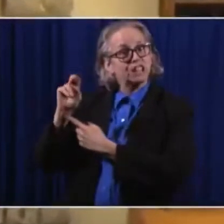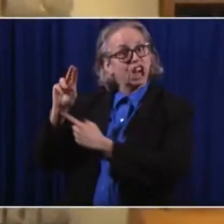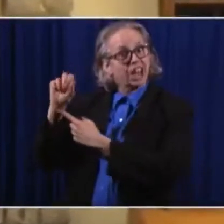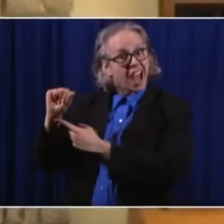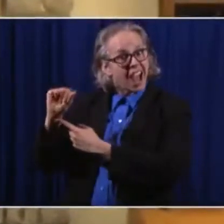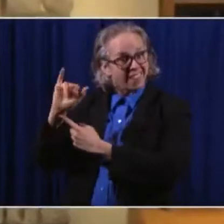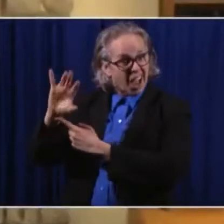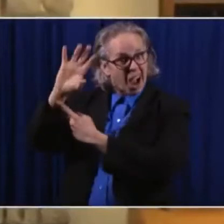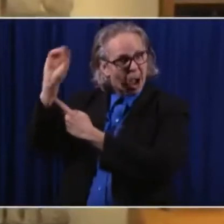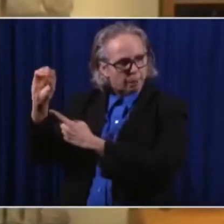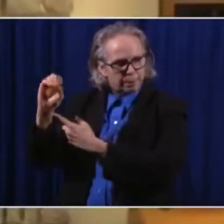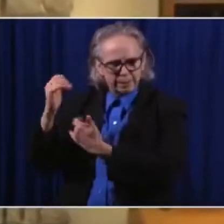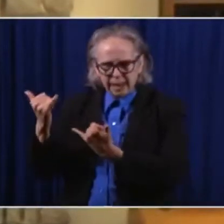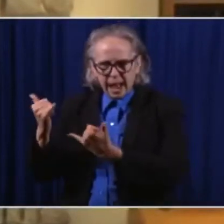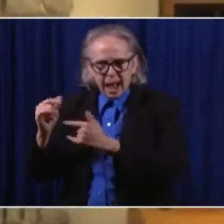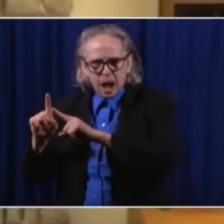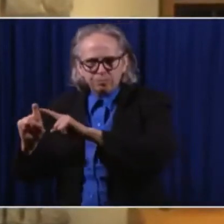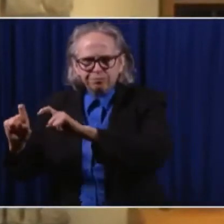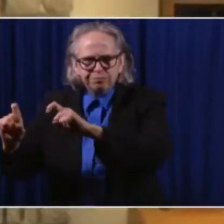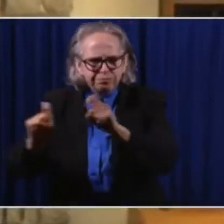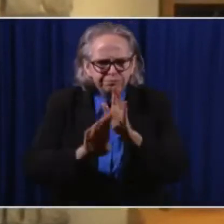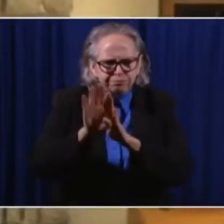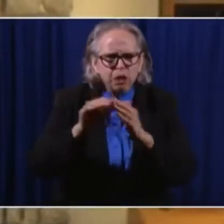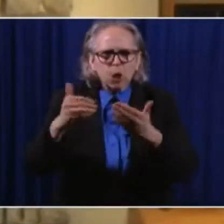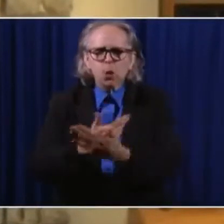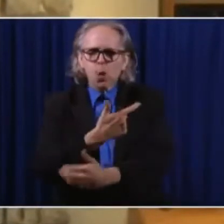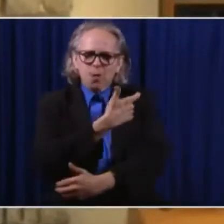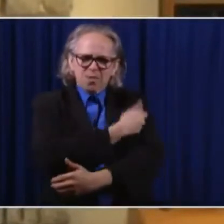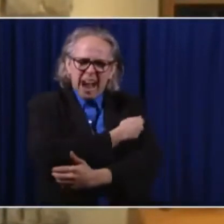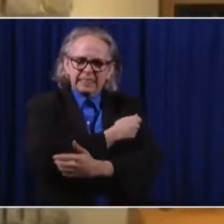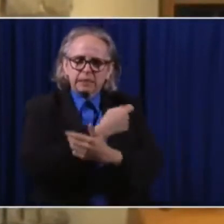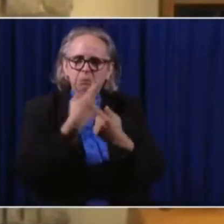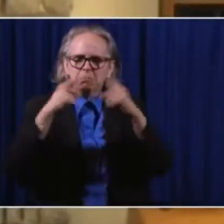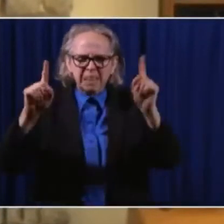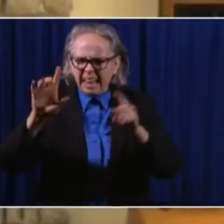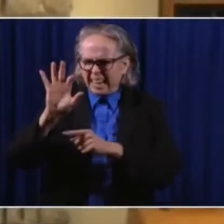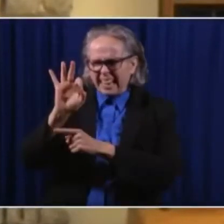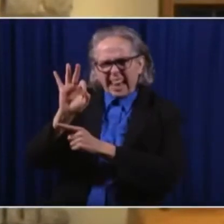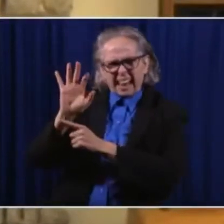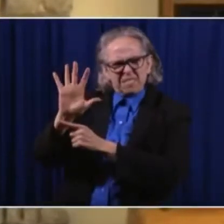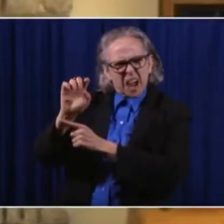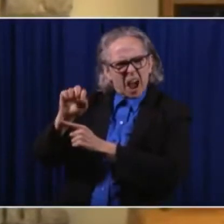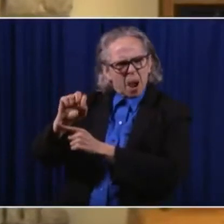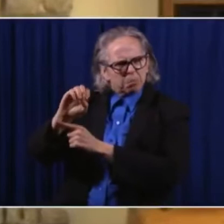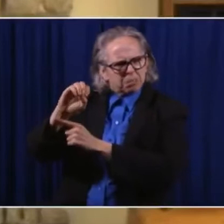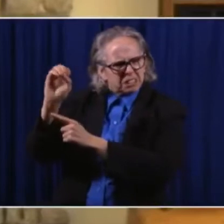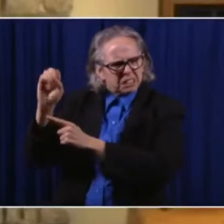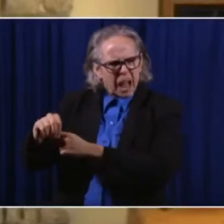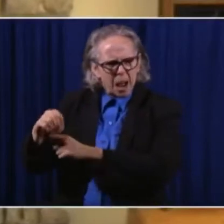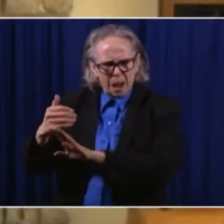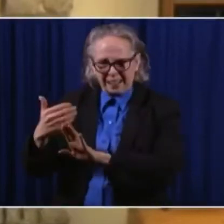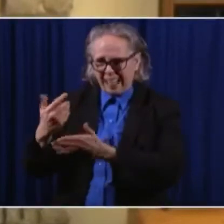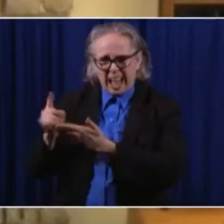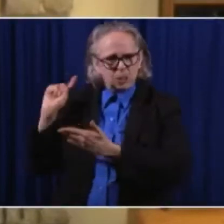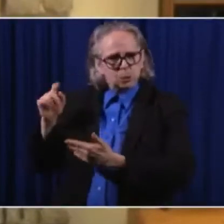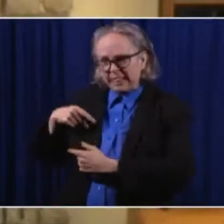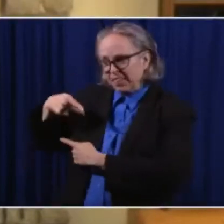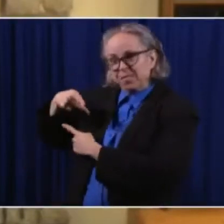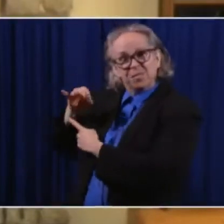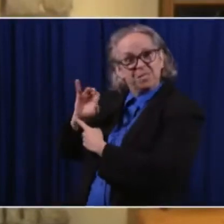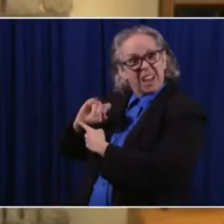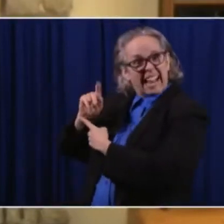well, with 95%. Pfizer the week before. So that's very, very good news.